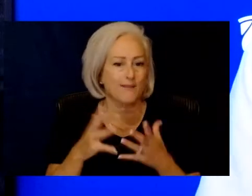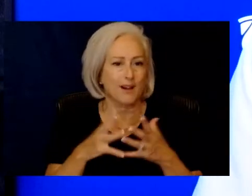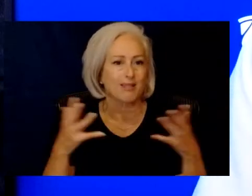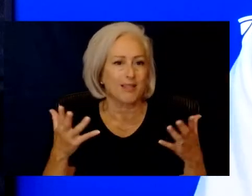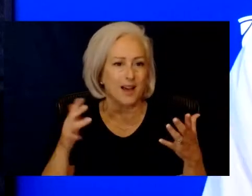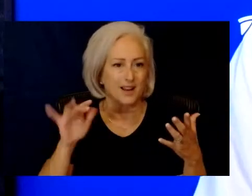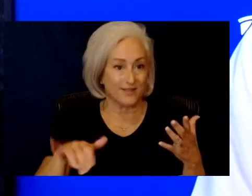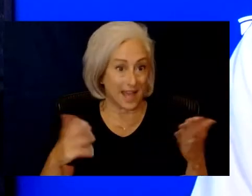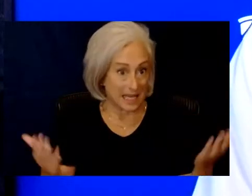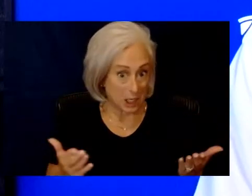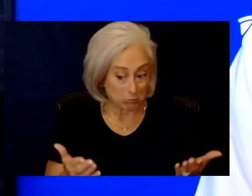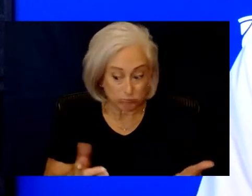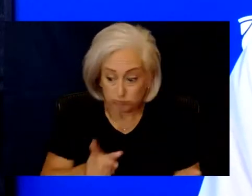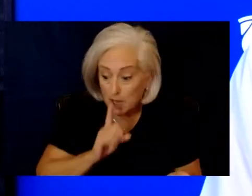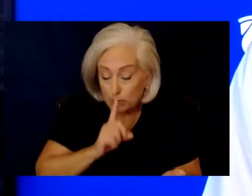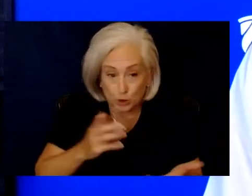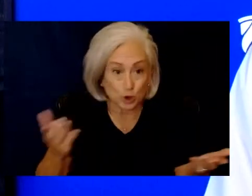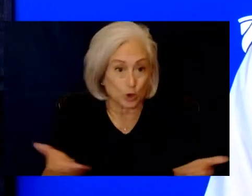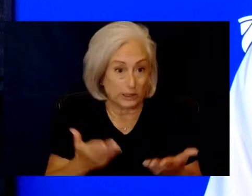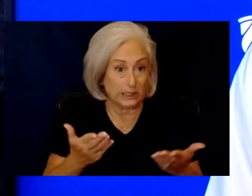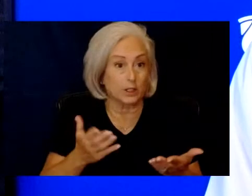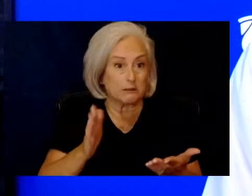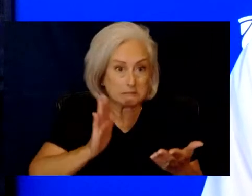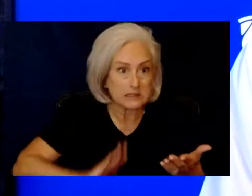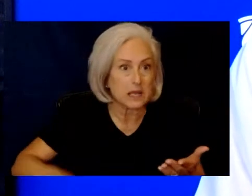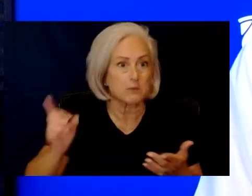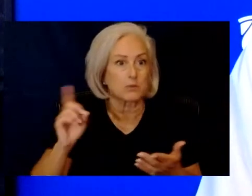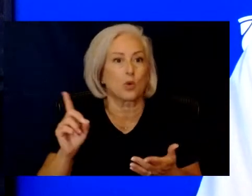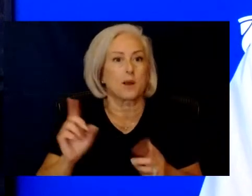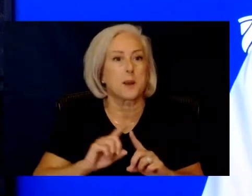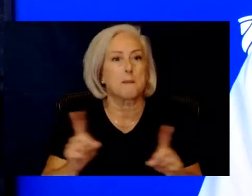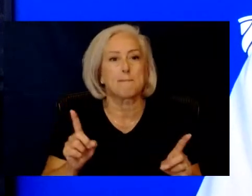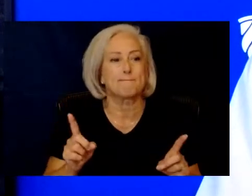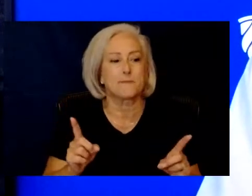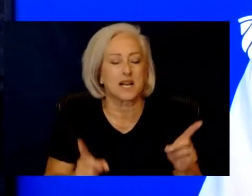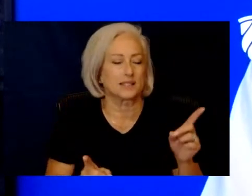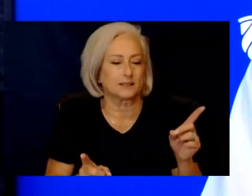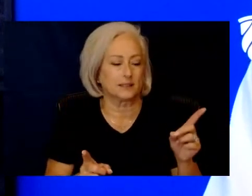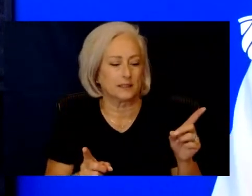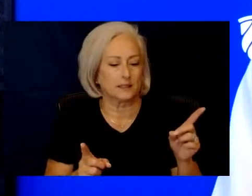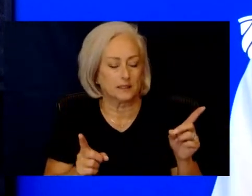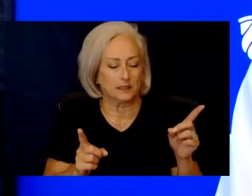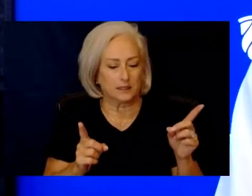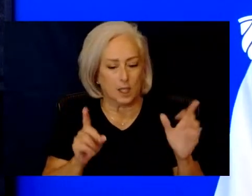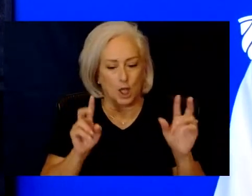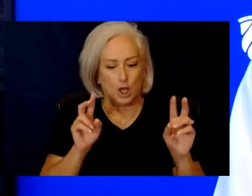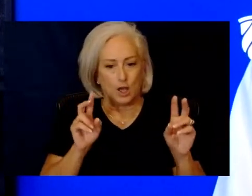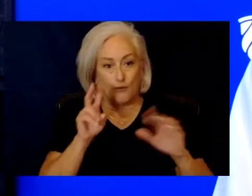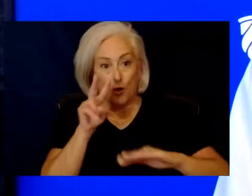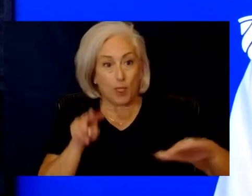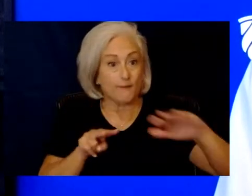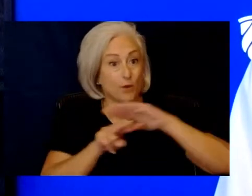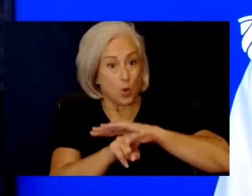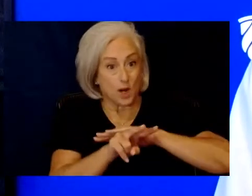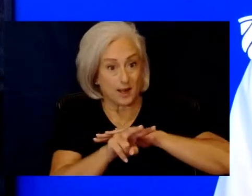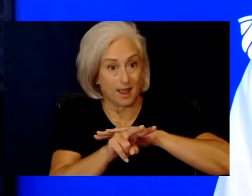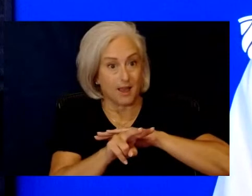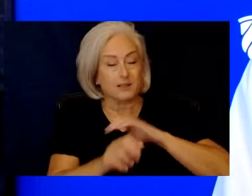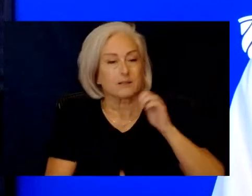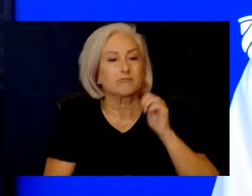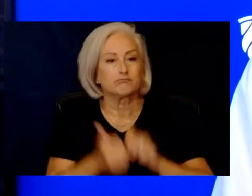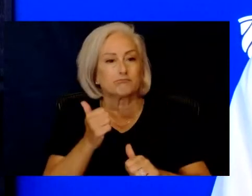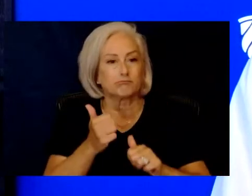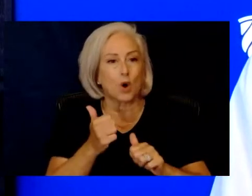sure it is here, but the overwhelming majority, especially based on the forecast, is that really the BA5